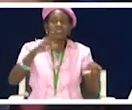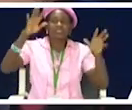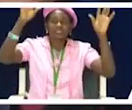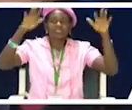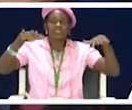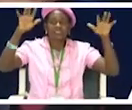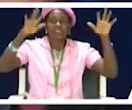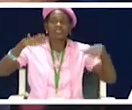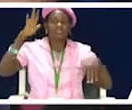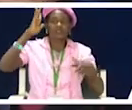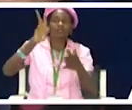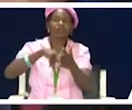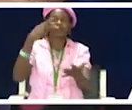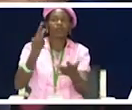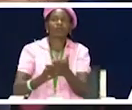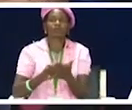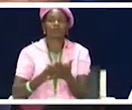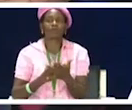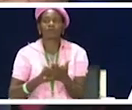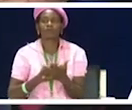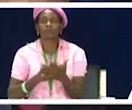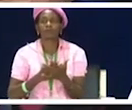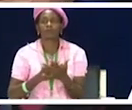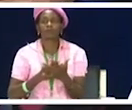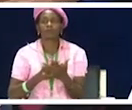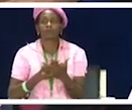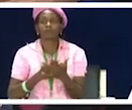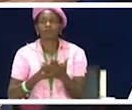I'm sorry, that's the best translation I can give it